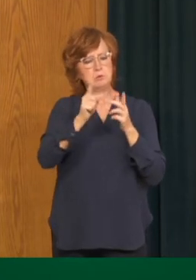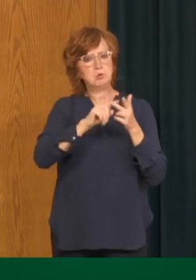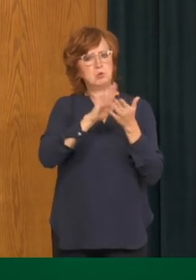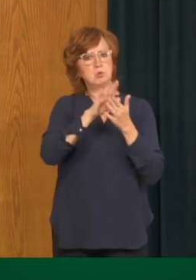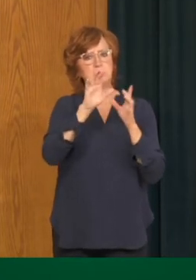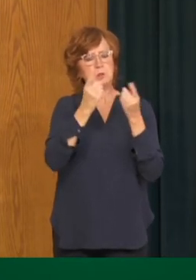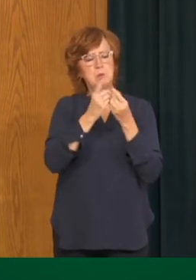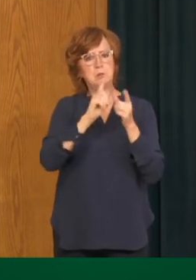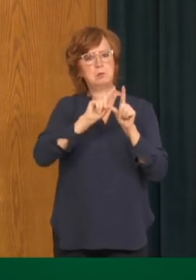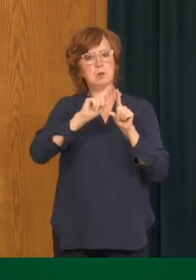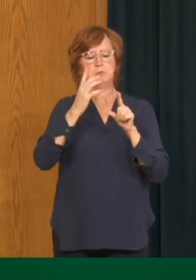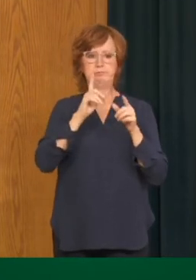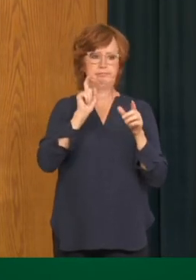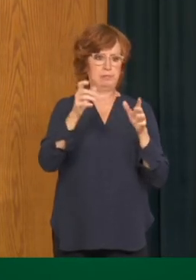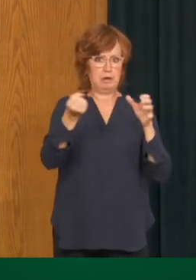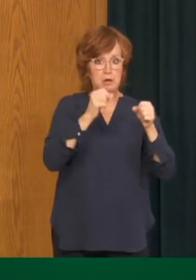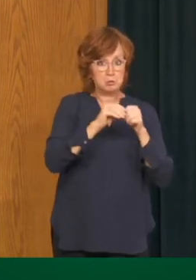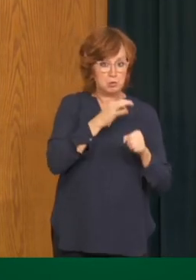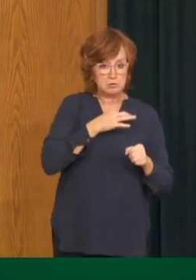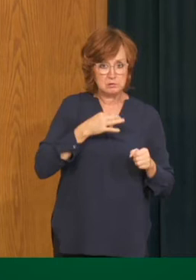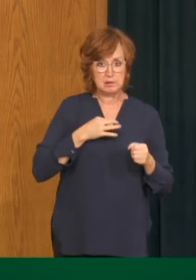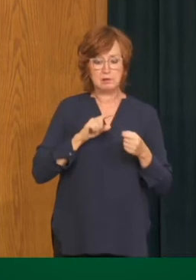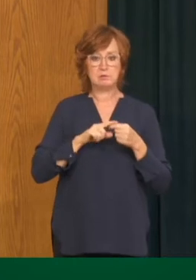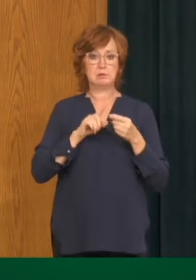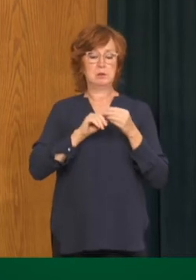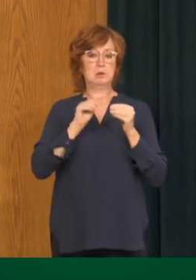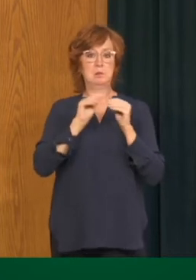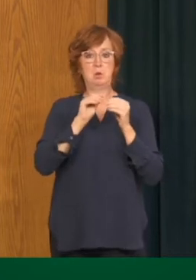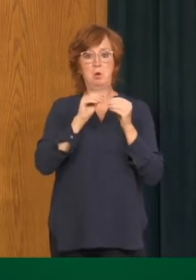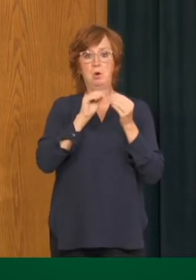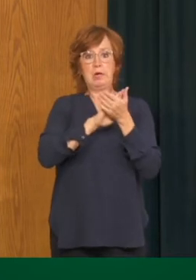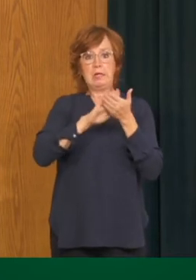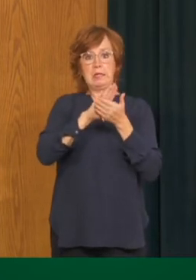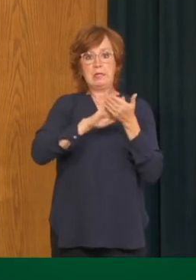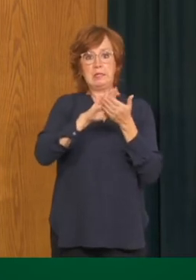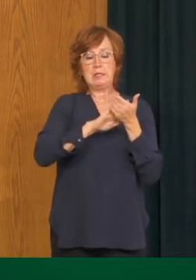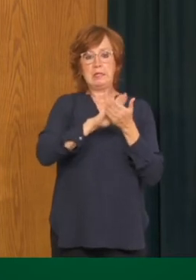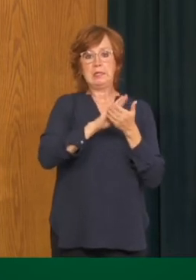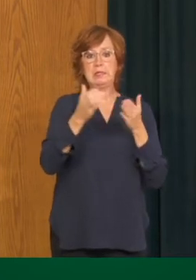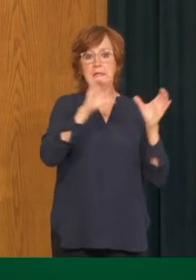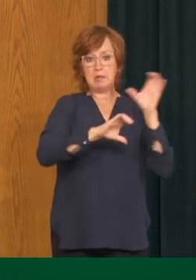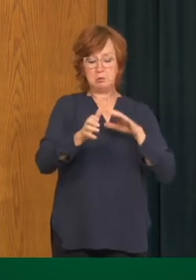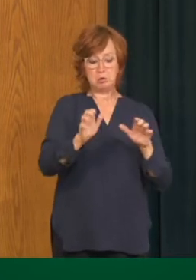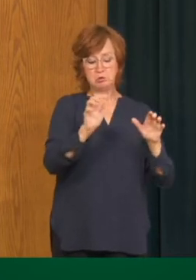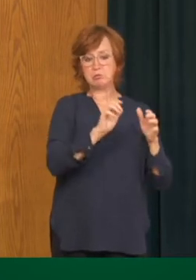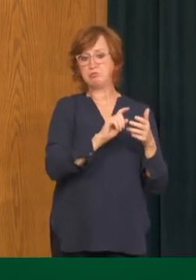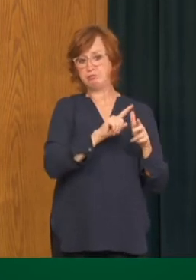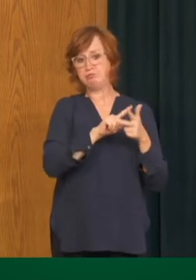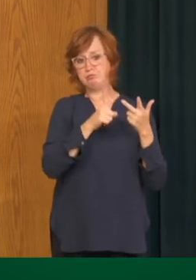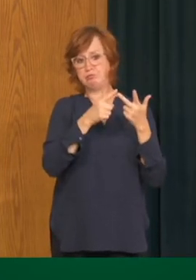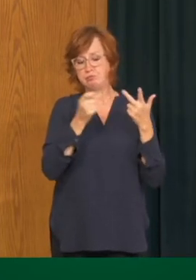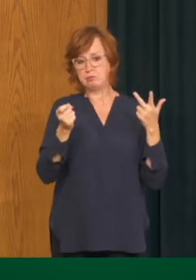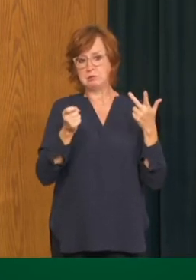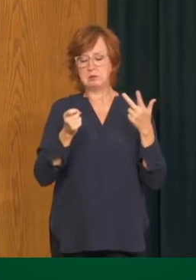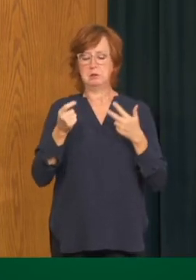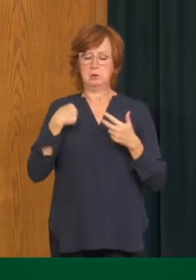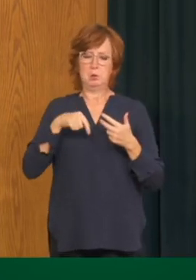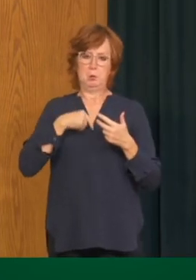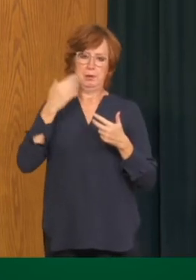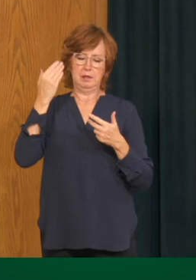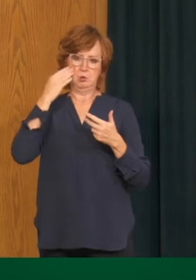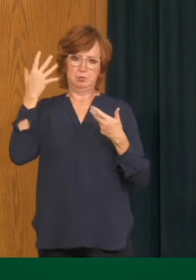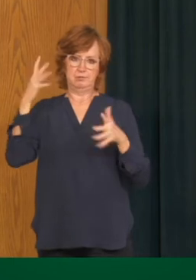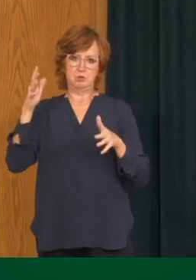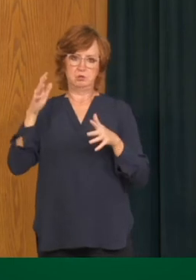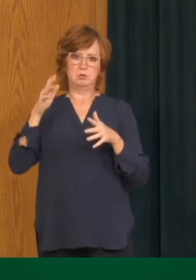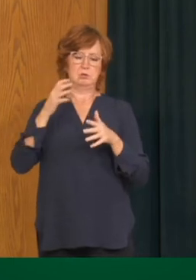costs such as staffing and sanitation supplies. Of course, as we know, each and every school across this province is somewhat different.